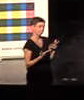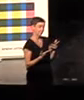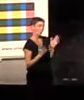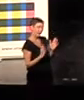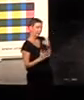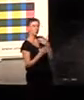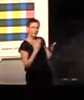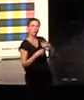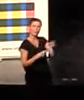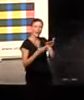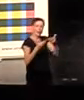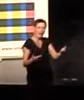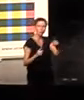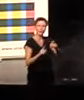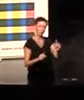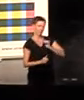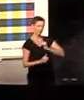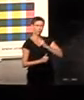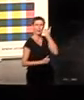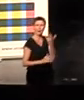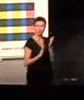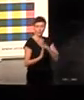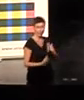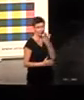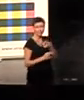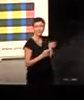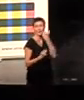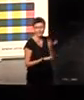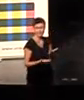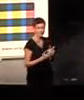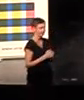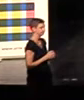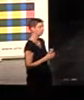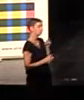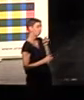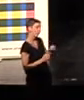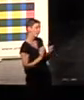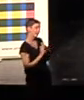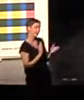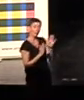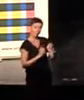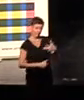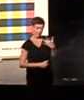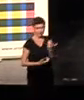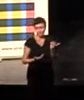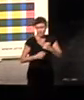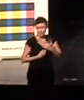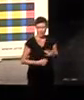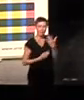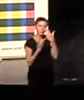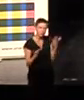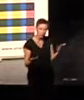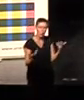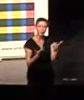utilitair idee en we after face it every day the six en politiek en from life on my life show